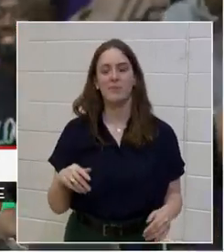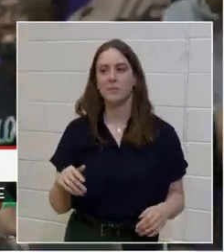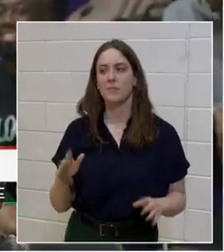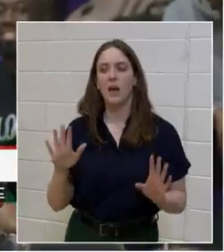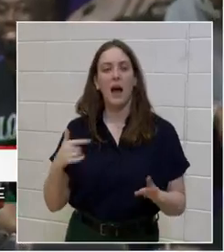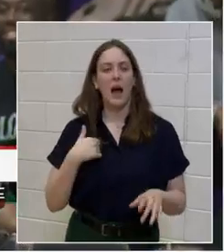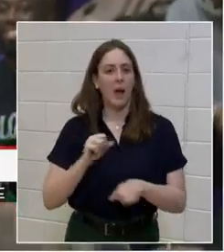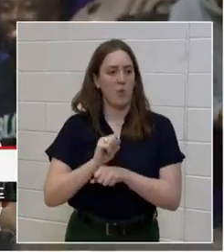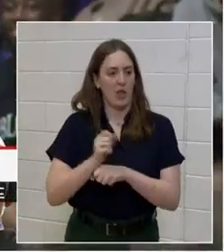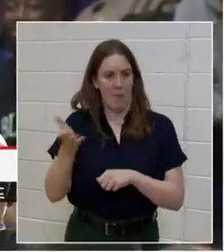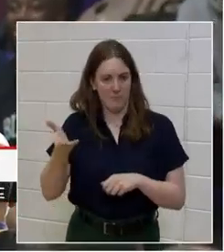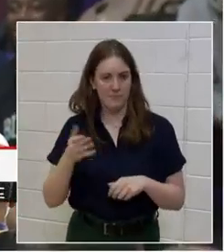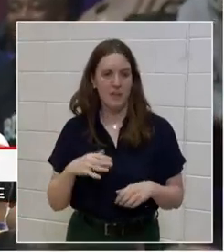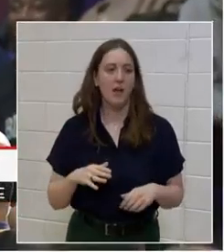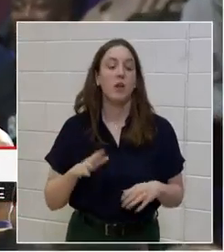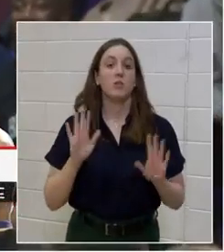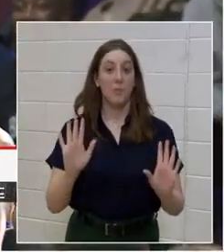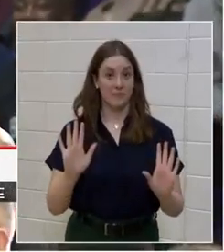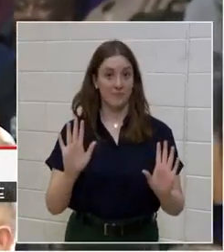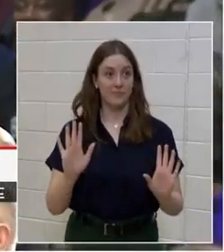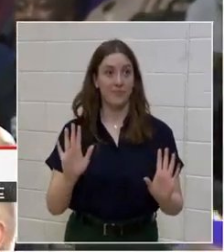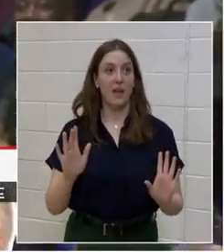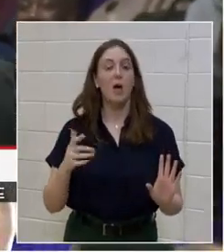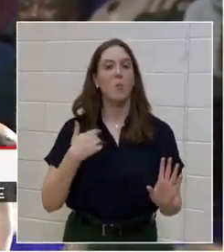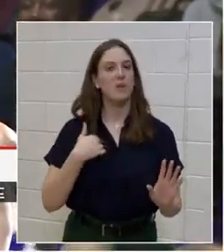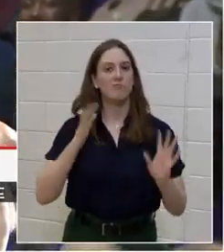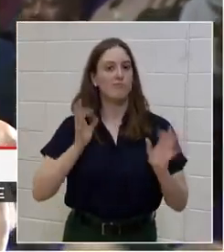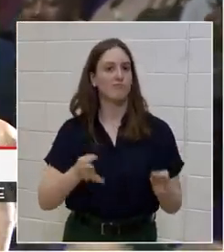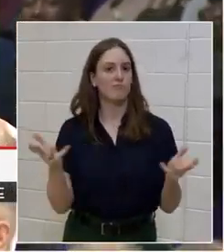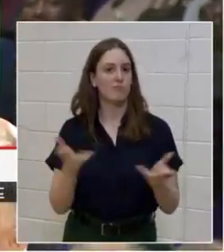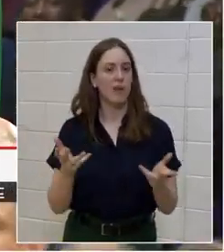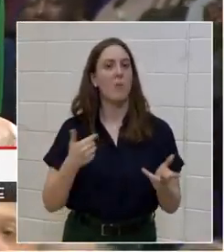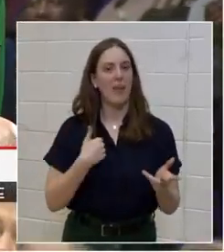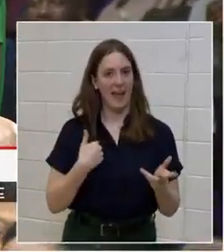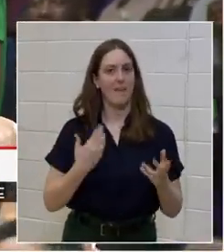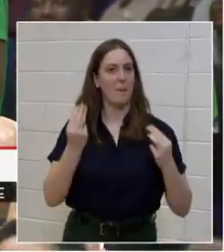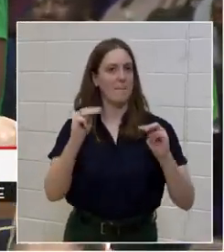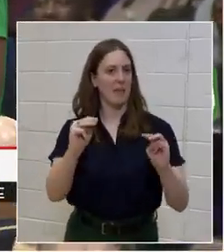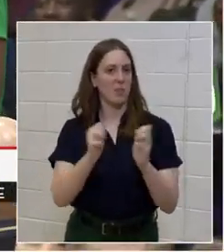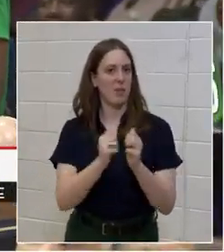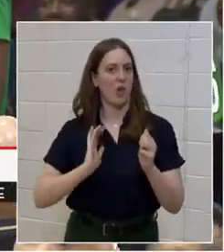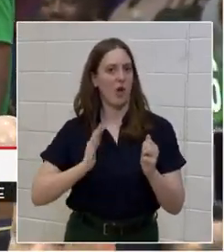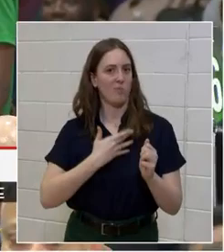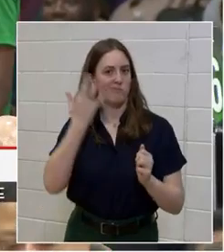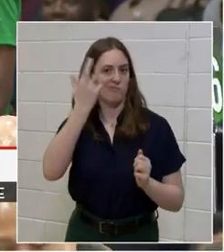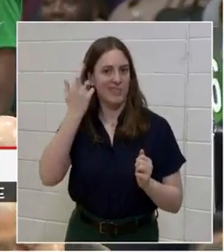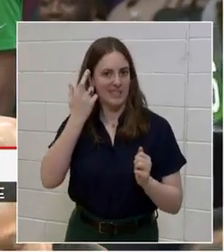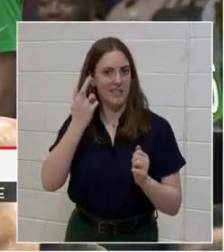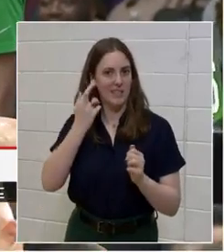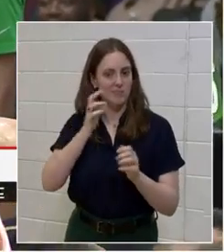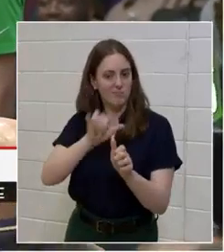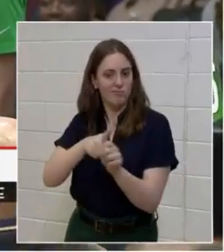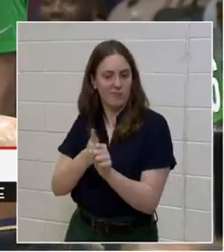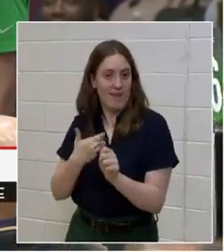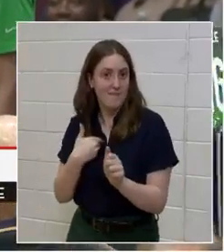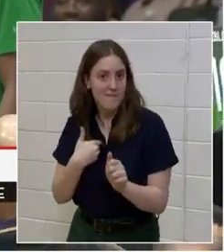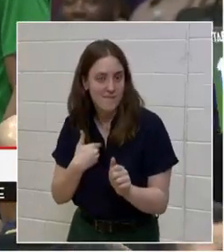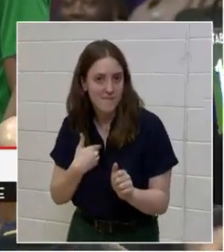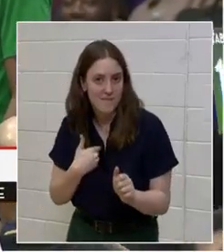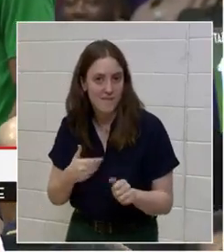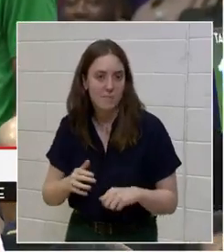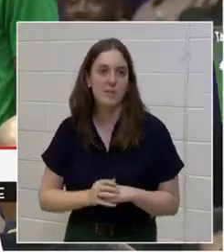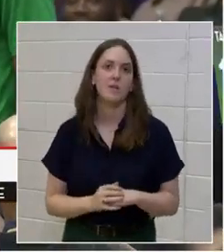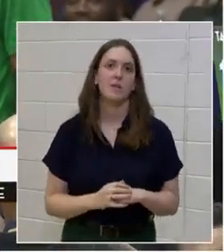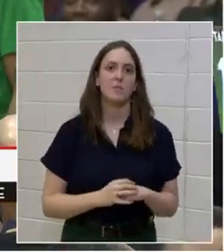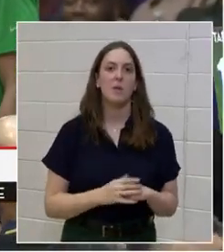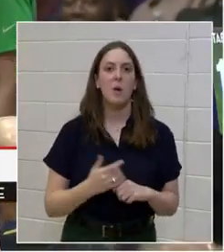know, I work there. So this is what we came up with, and there's a method behind our madness before, you know, like the gentleman over there said,